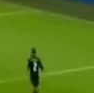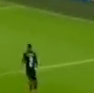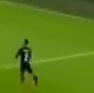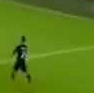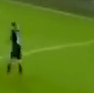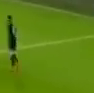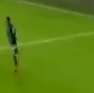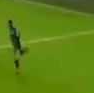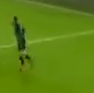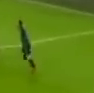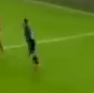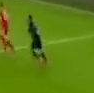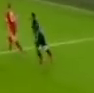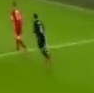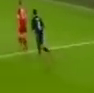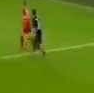Navas.